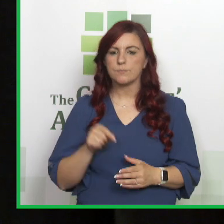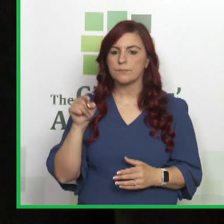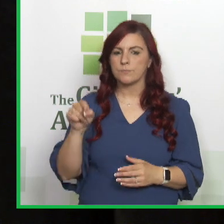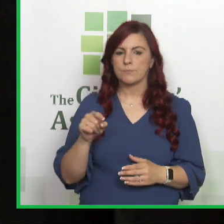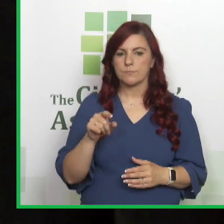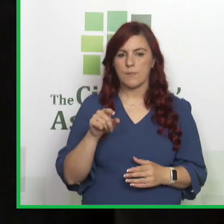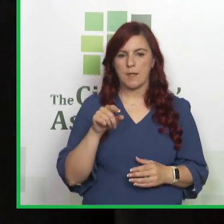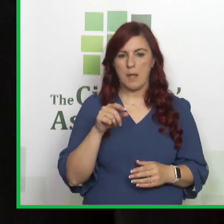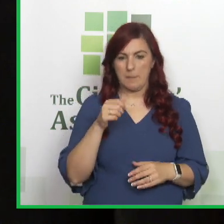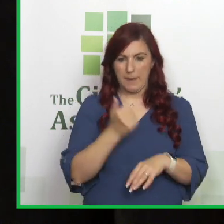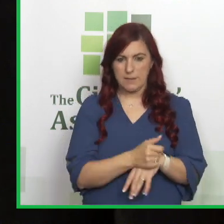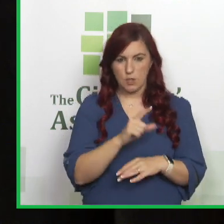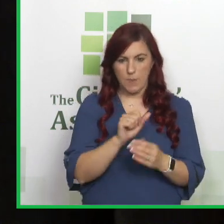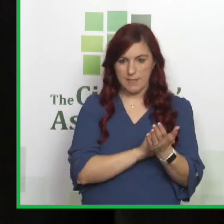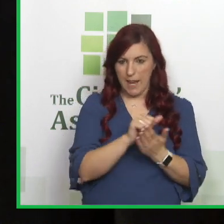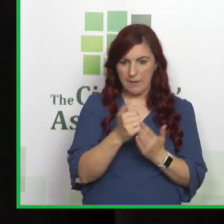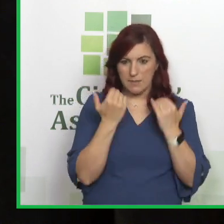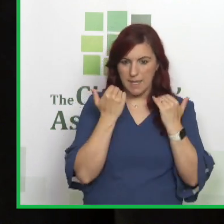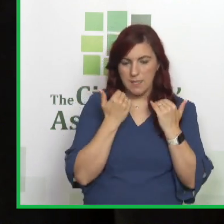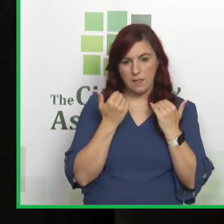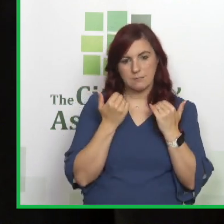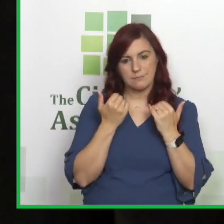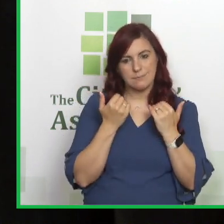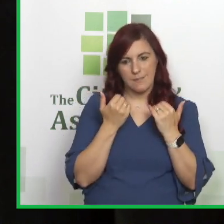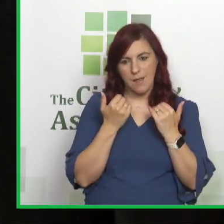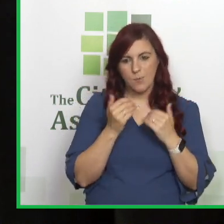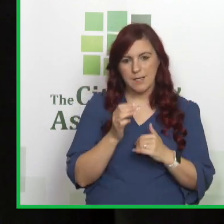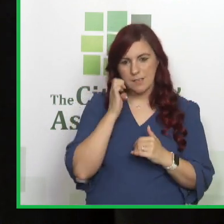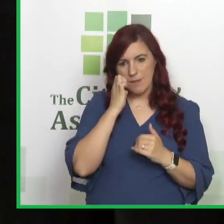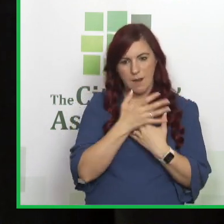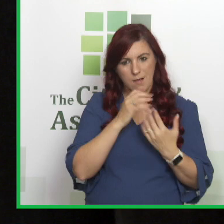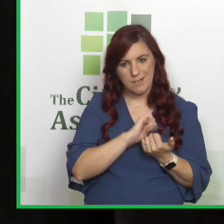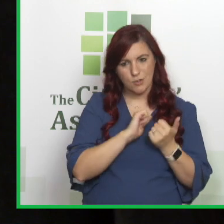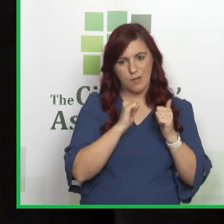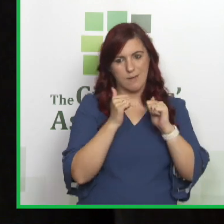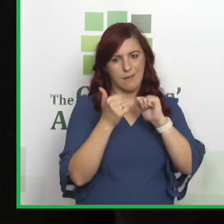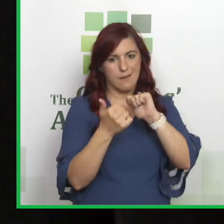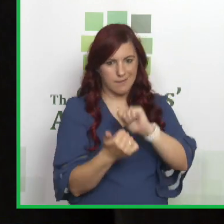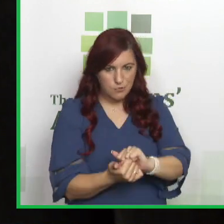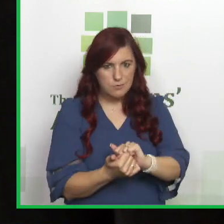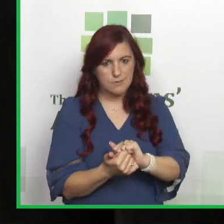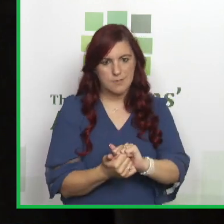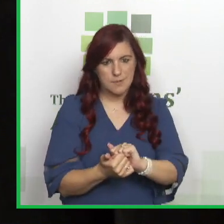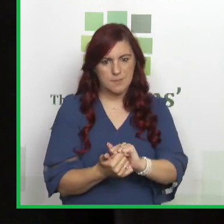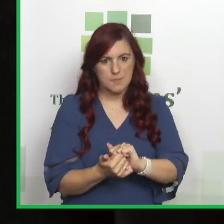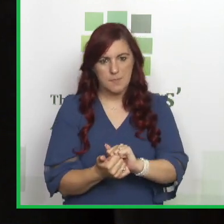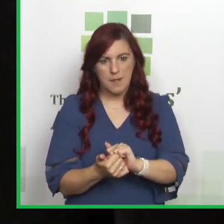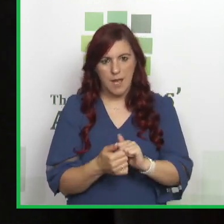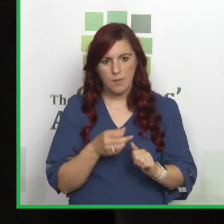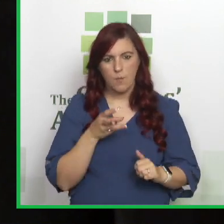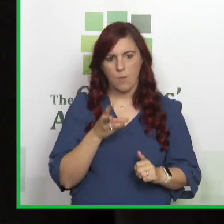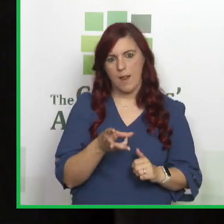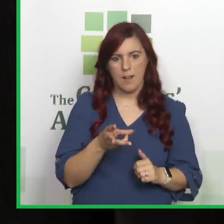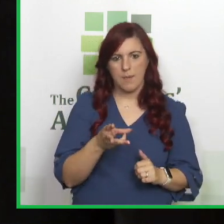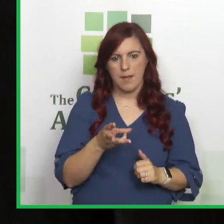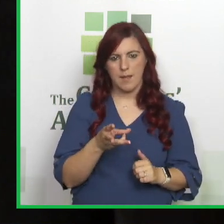data, I think, though, it's fair enough to say it's going to be fairly behind the time in relation to the estimates that were generated, and we're going to be